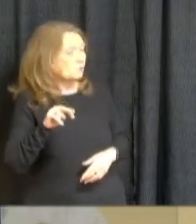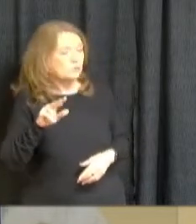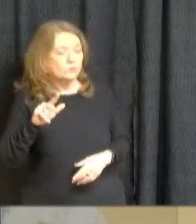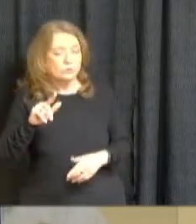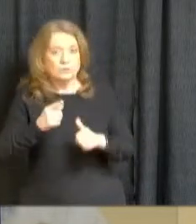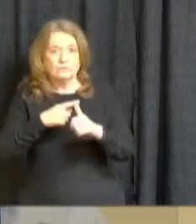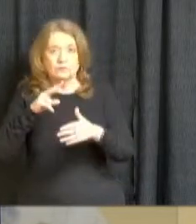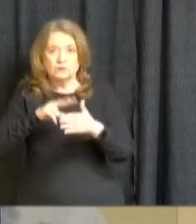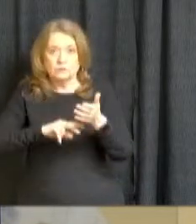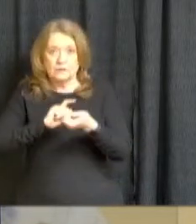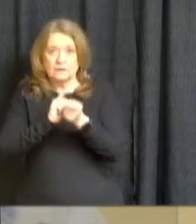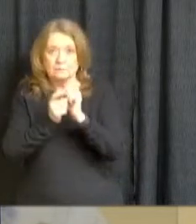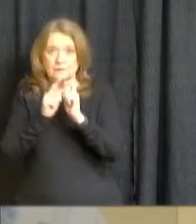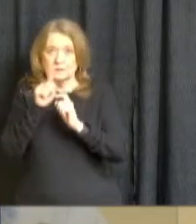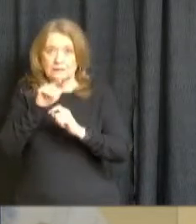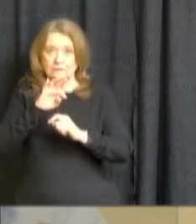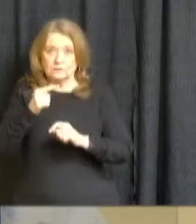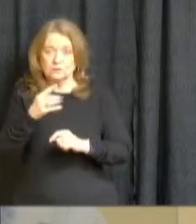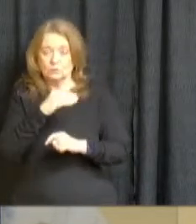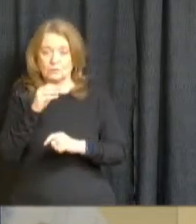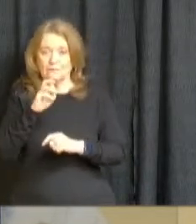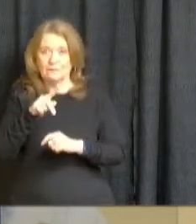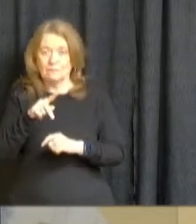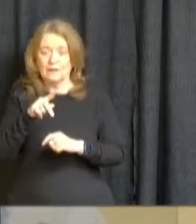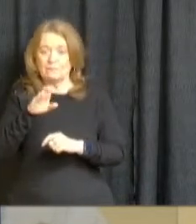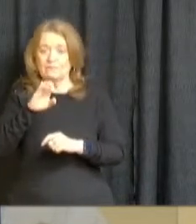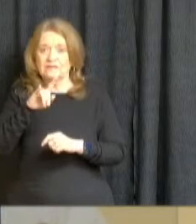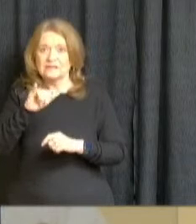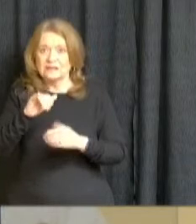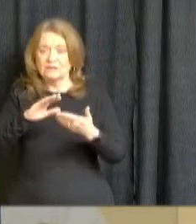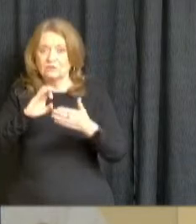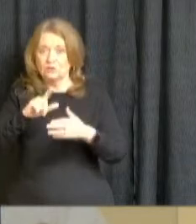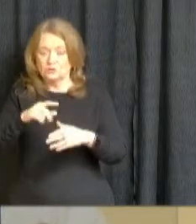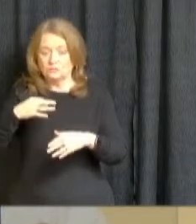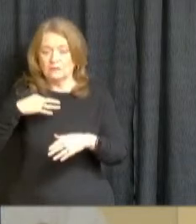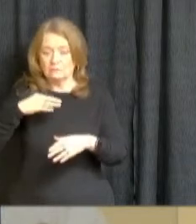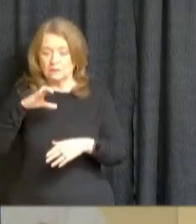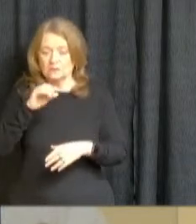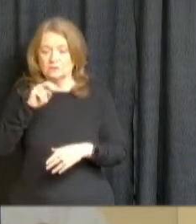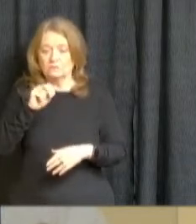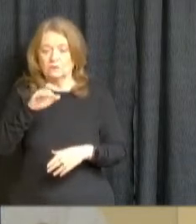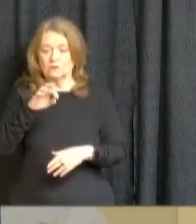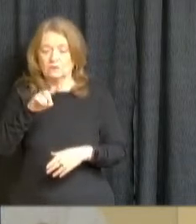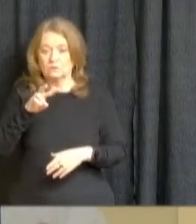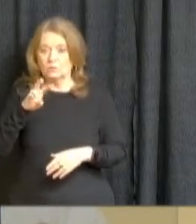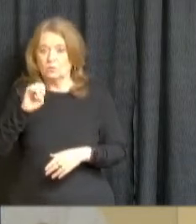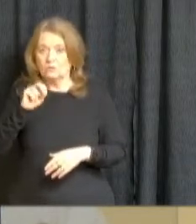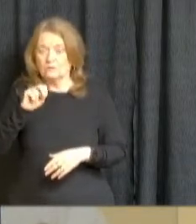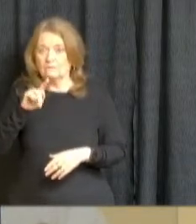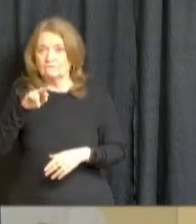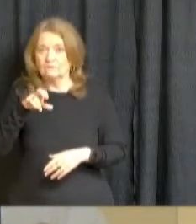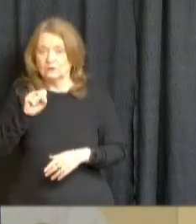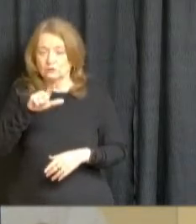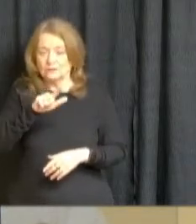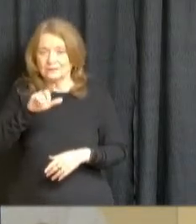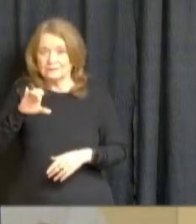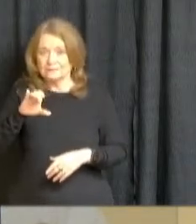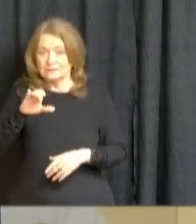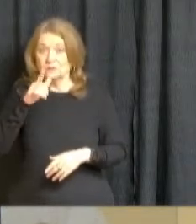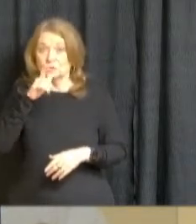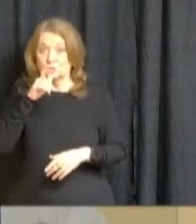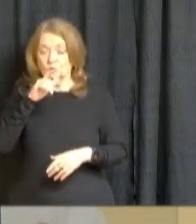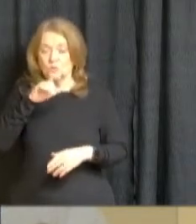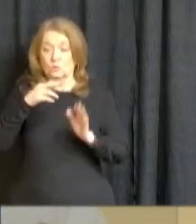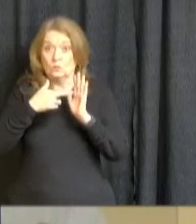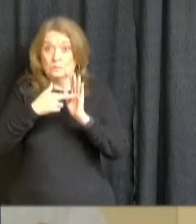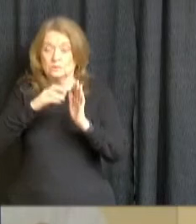reading, amending the zoning ordinance and map of the city of Clarksville, application of Concord Ventures Group LLC, Richard Garrett, agent for